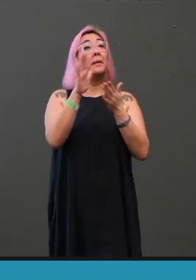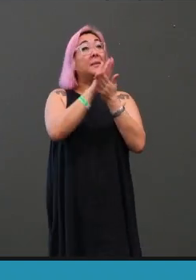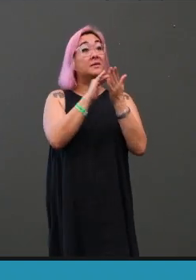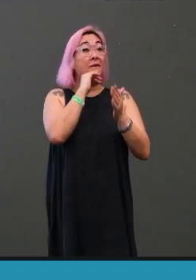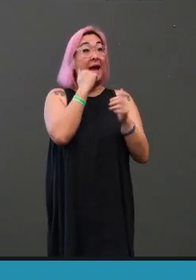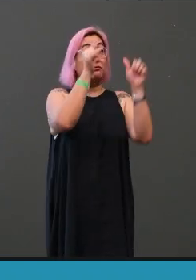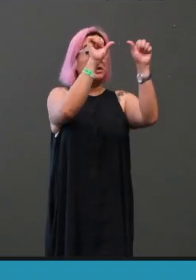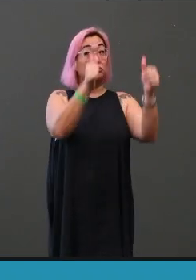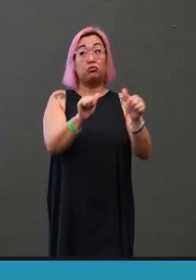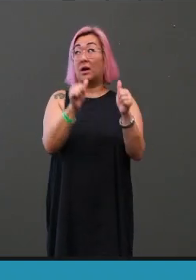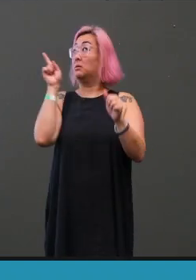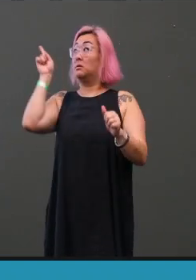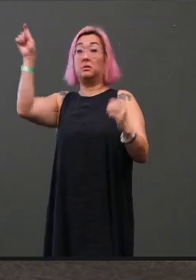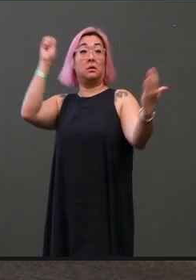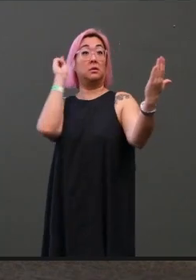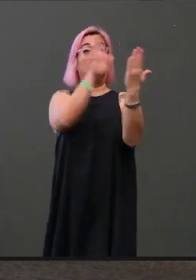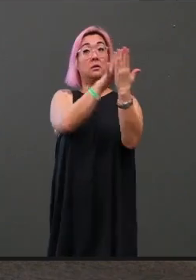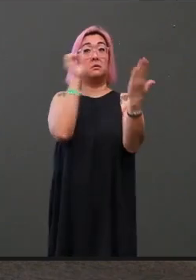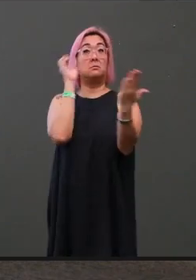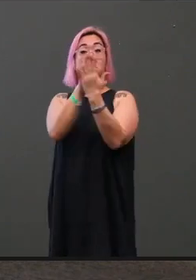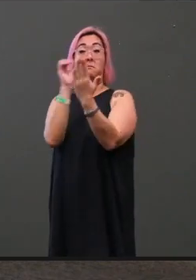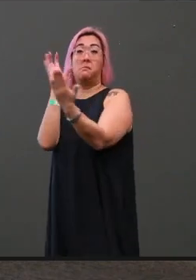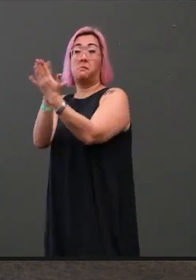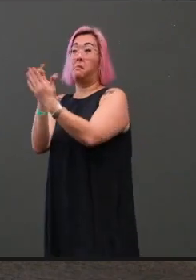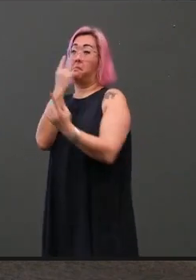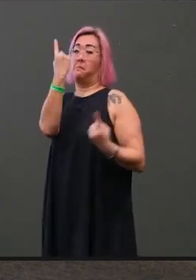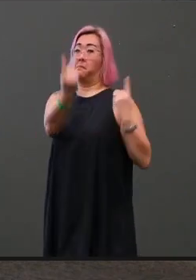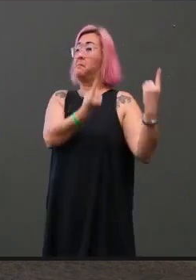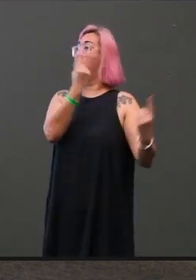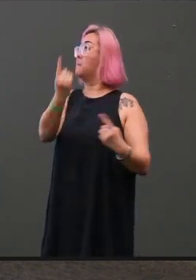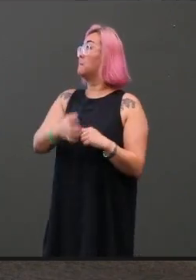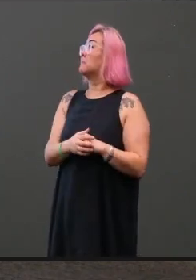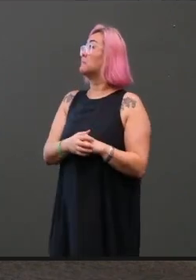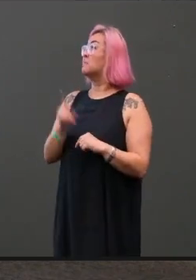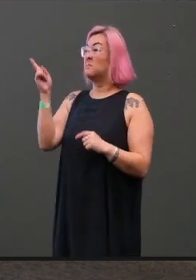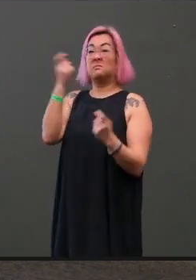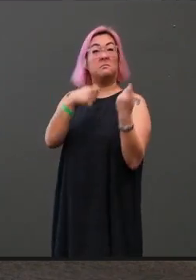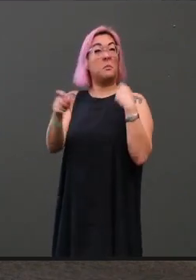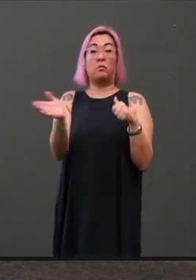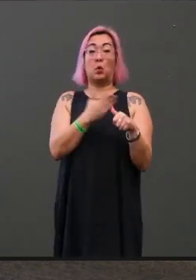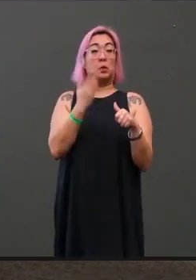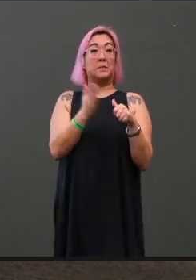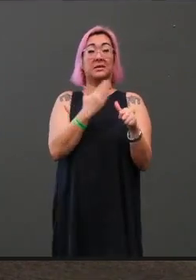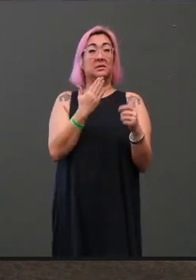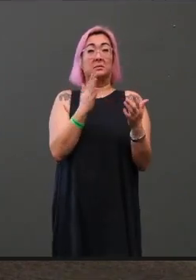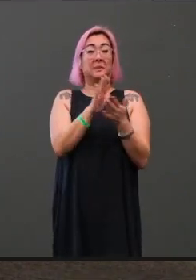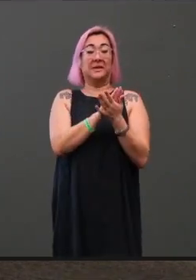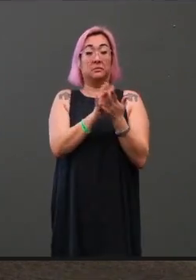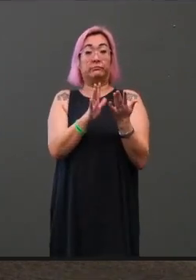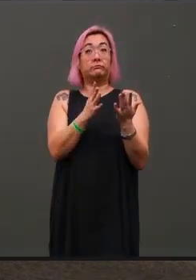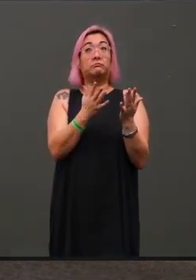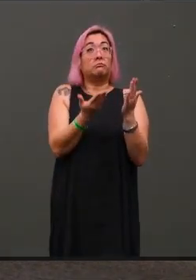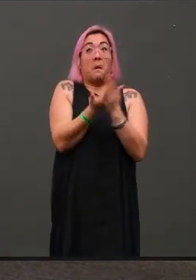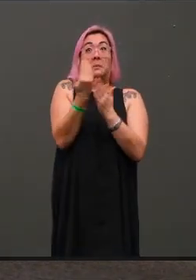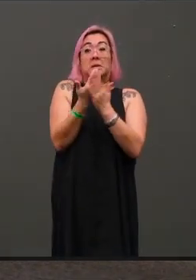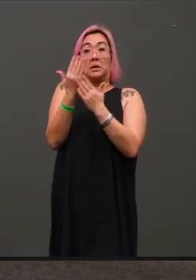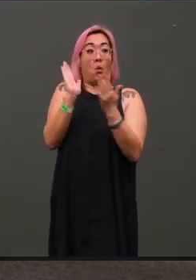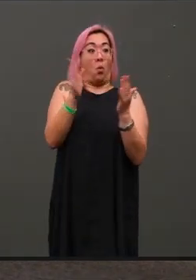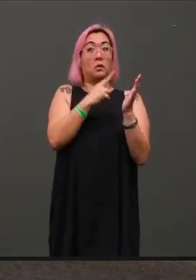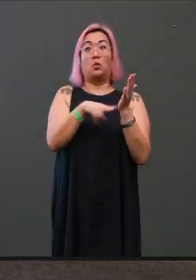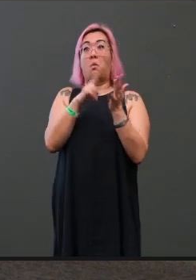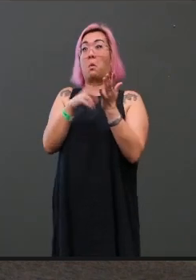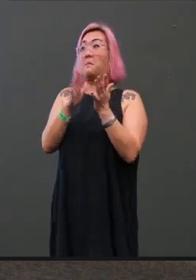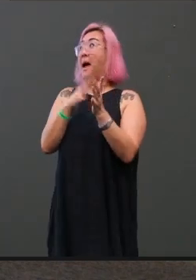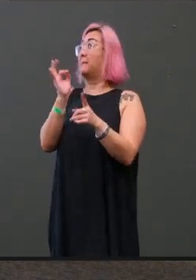to use that profile. So automating this made it trivial to update the normal maps, as I just had to run the